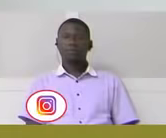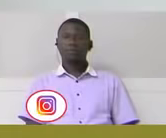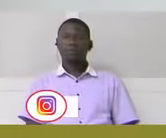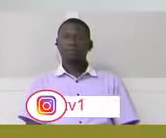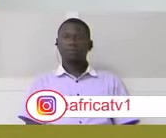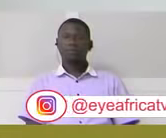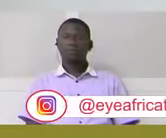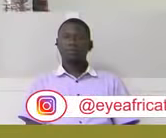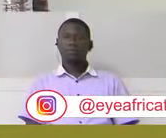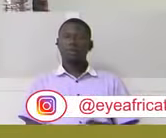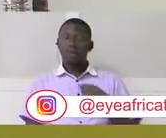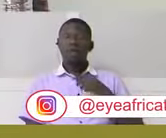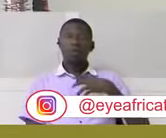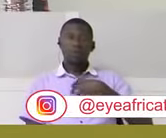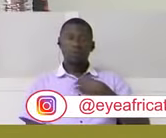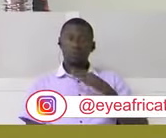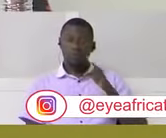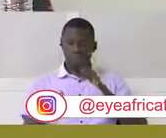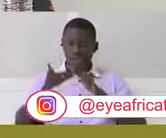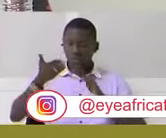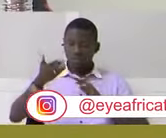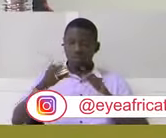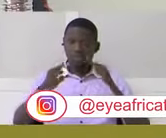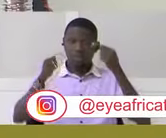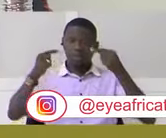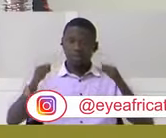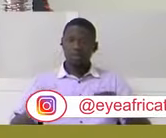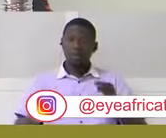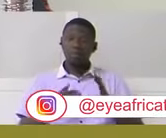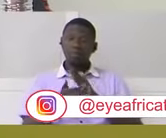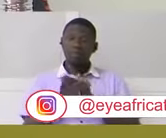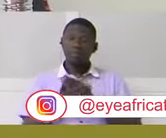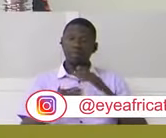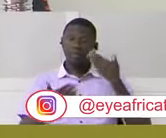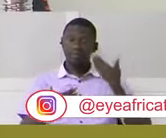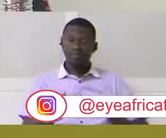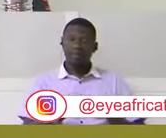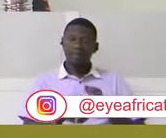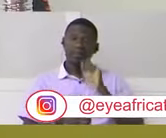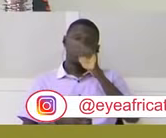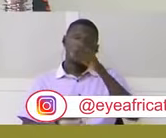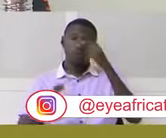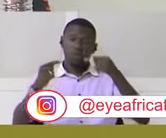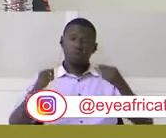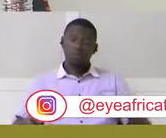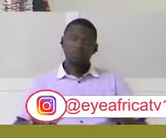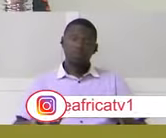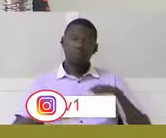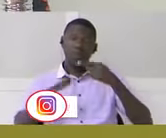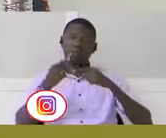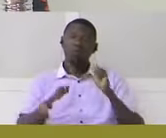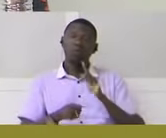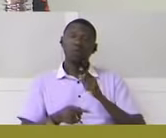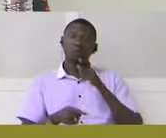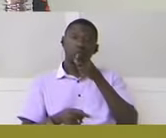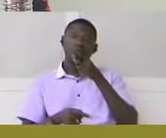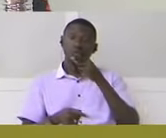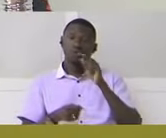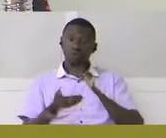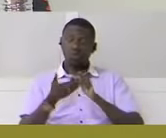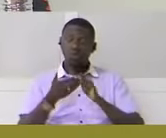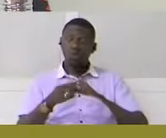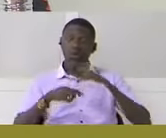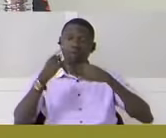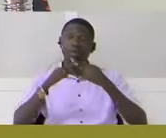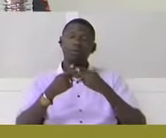And I would just like to read a statement before we finish with your testimony about what you wrote about President Jammeh. Say